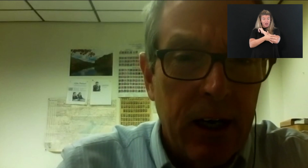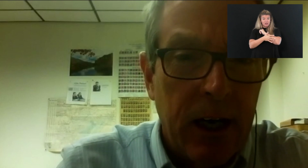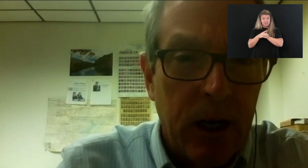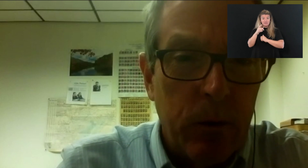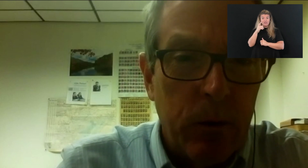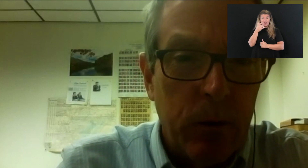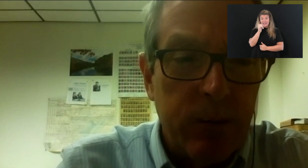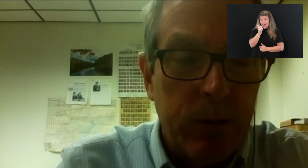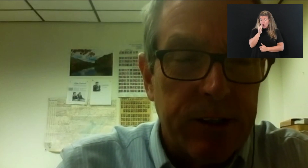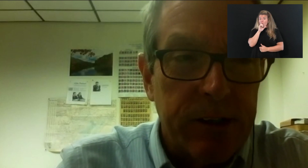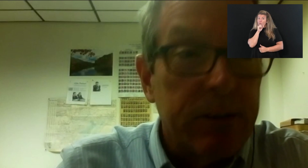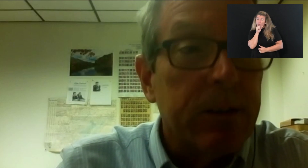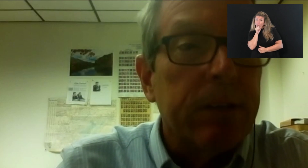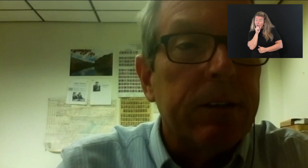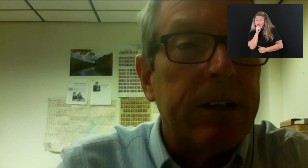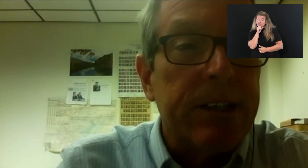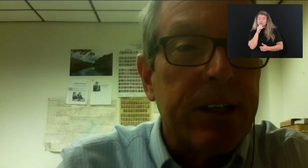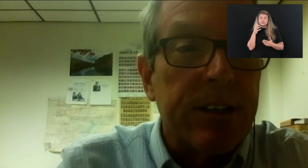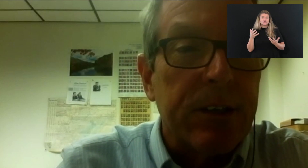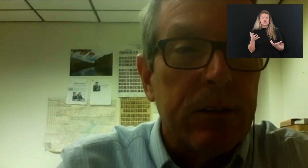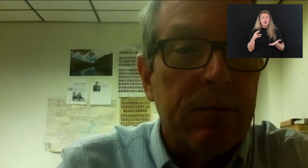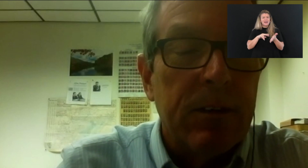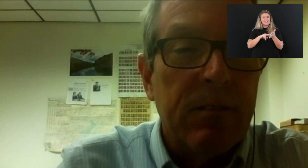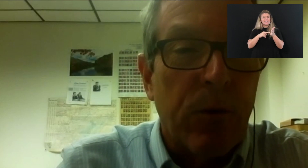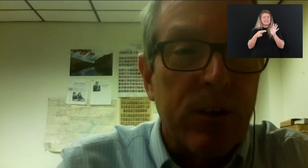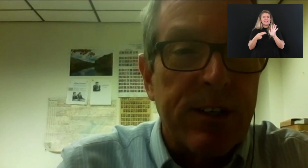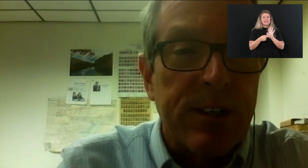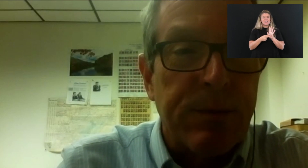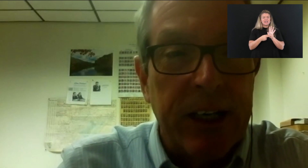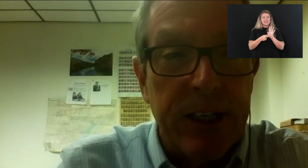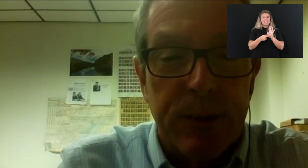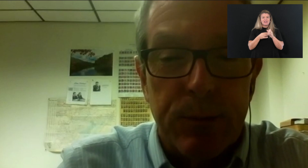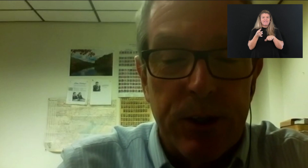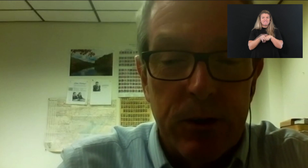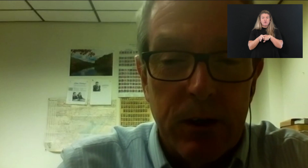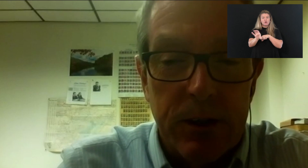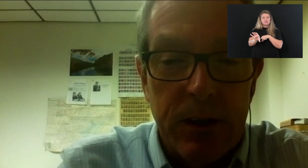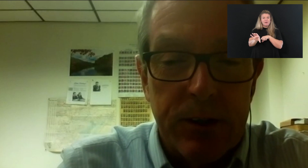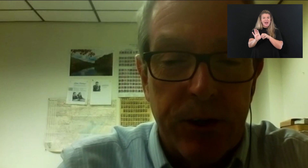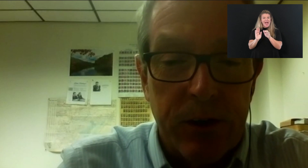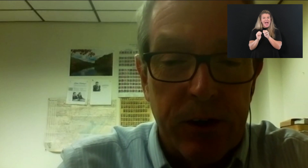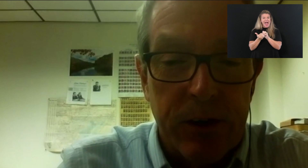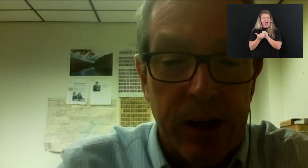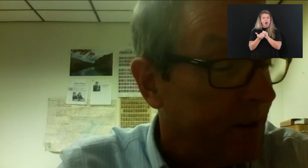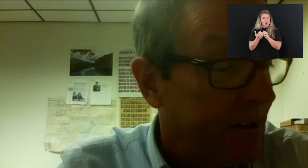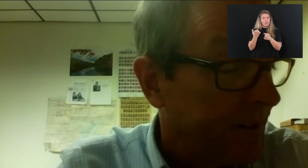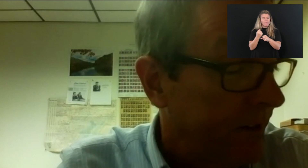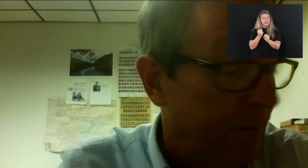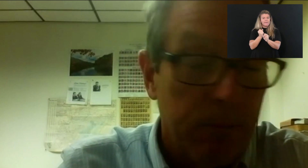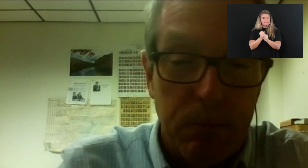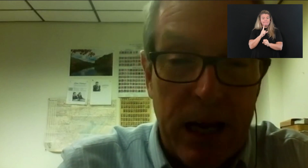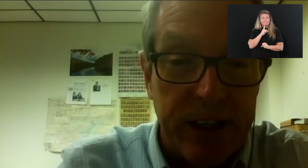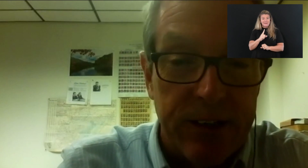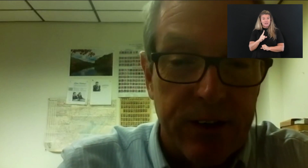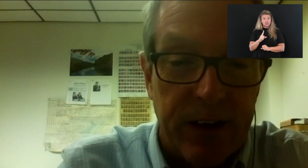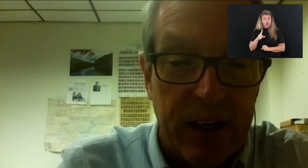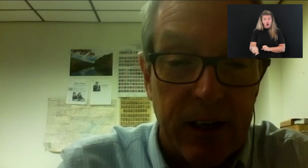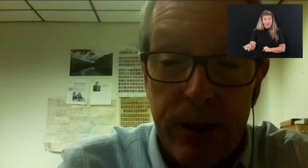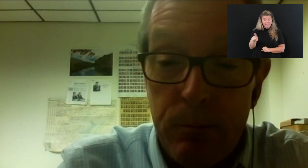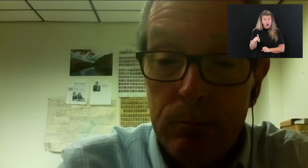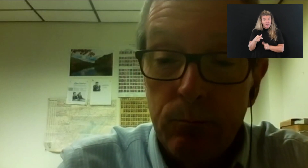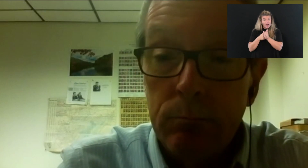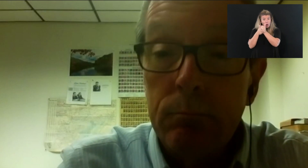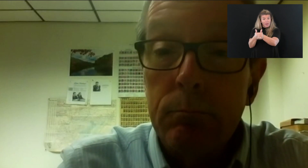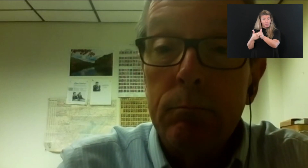orange, what's intended as a enforcement mechanism to assure that these mandates are